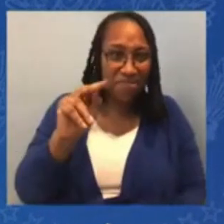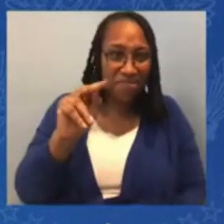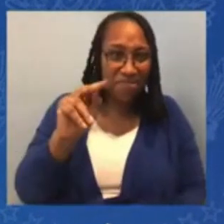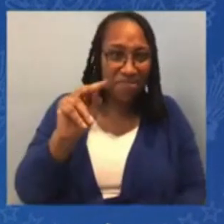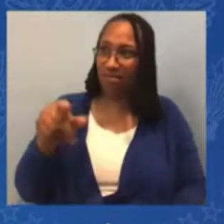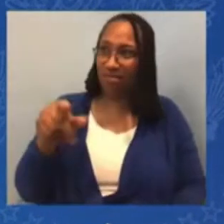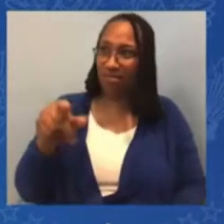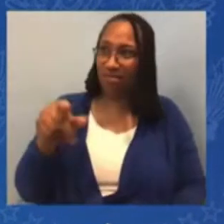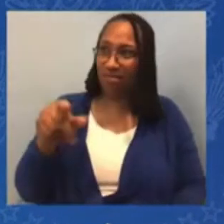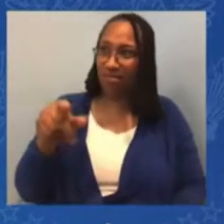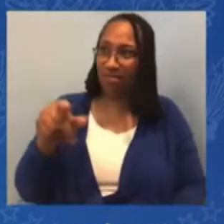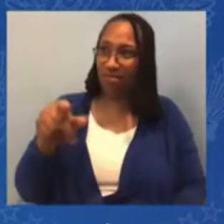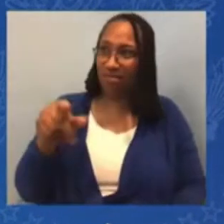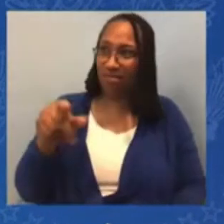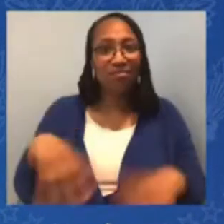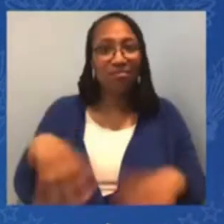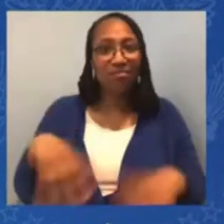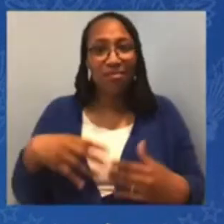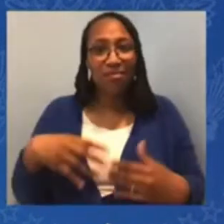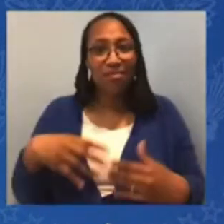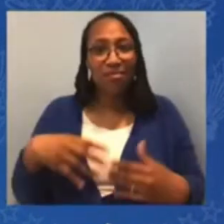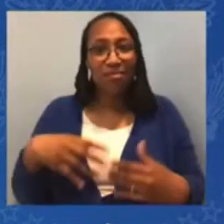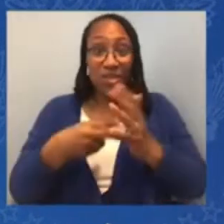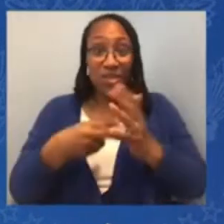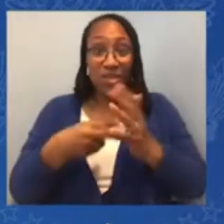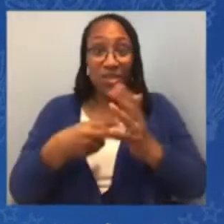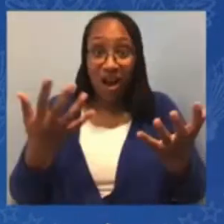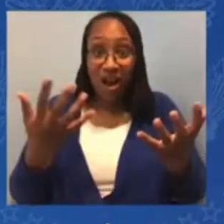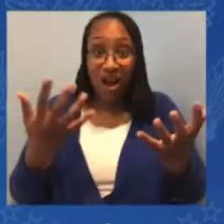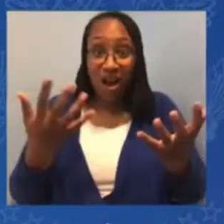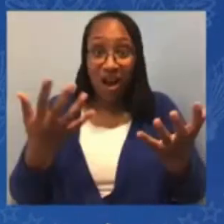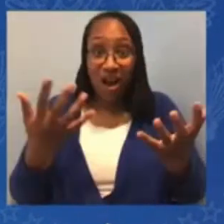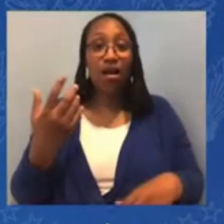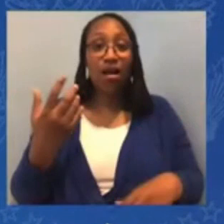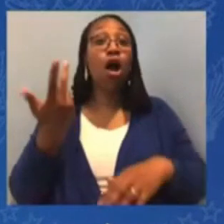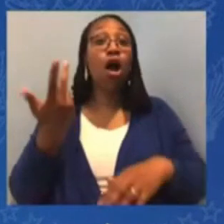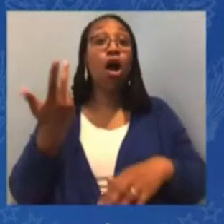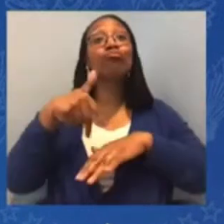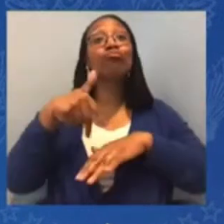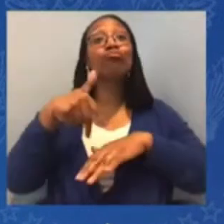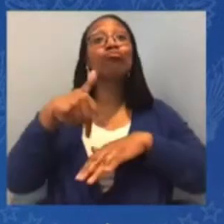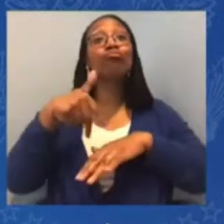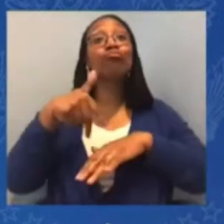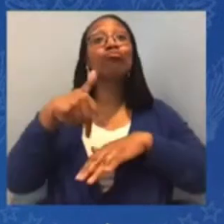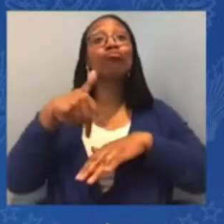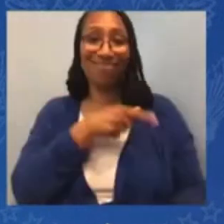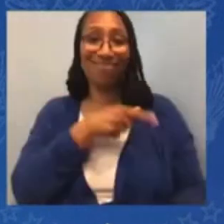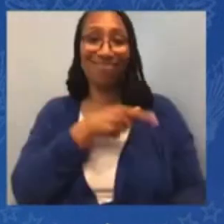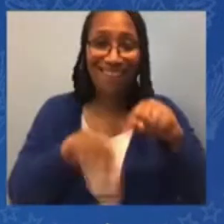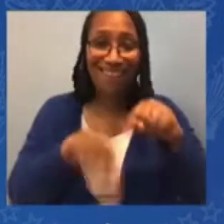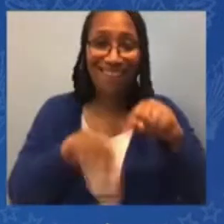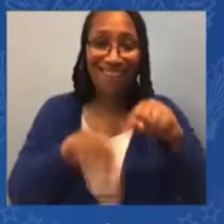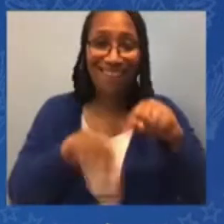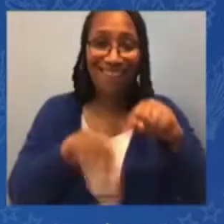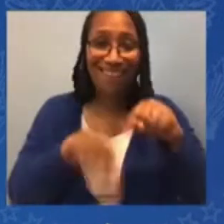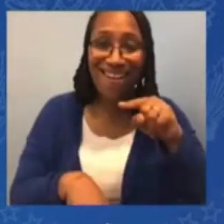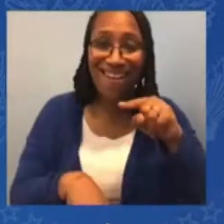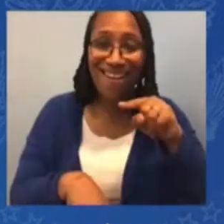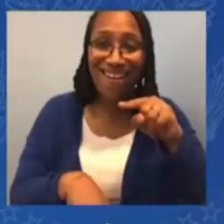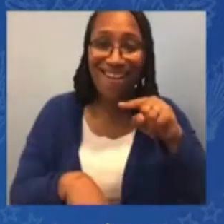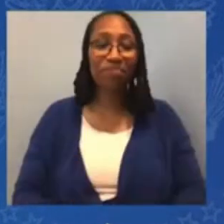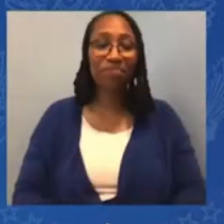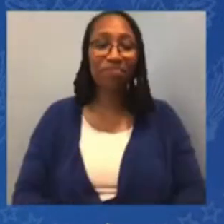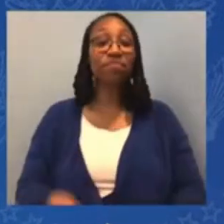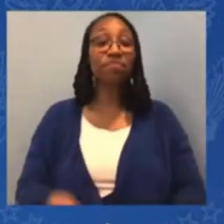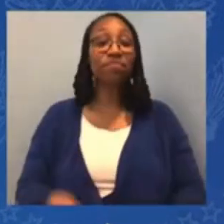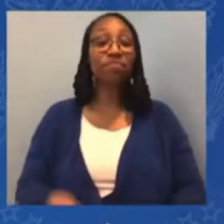carry and strengthening the ban on assault weapons and ghost guns. Illinois, Washington State passed assault weapons bans this